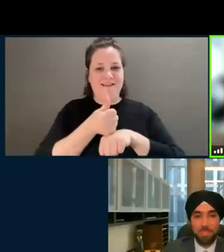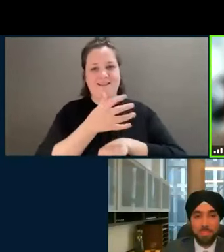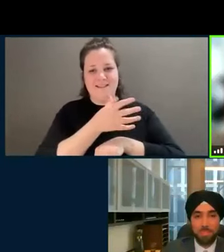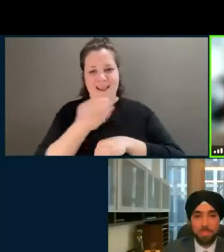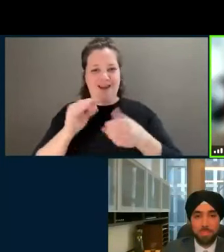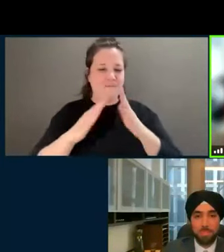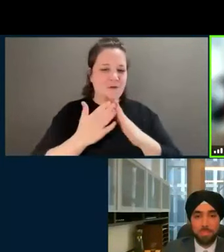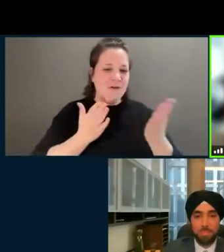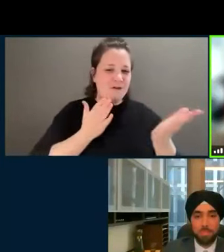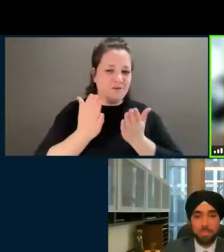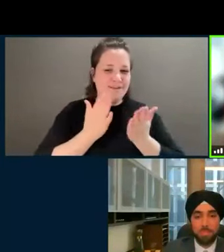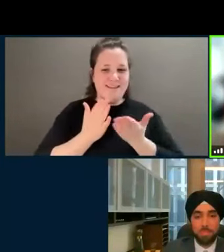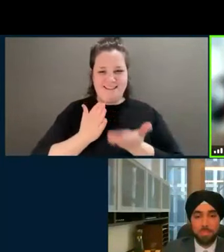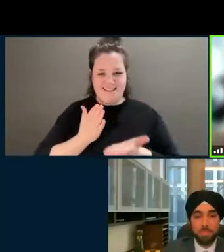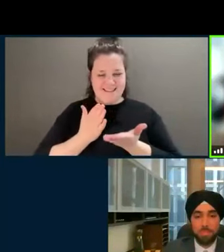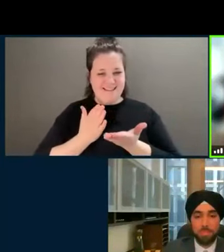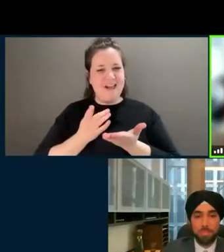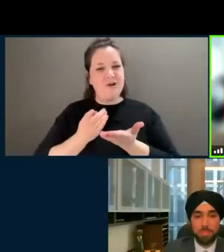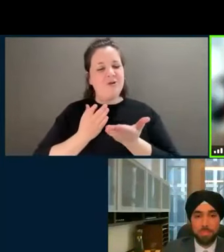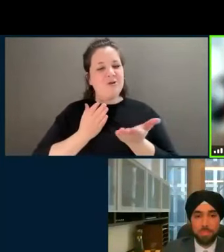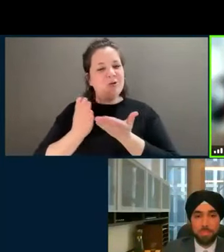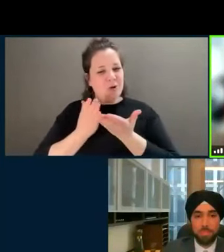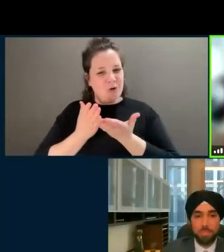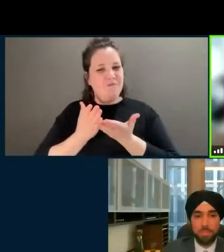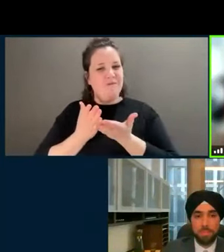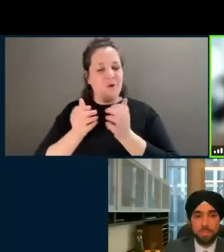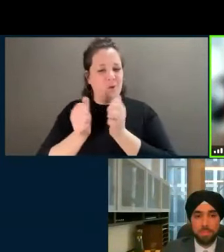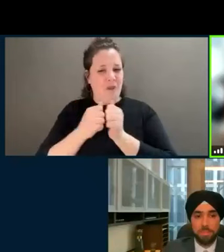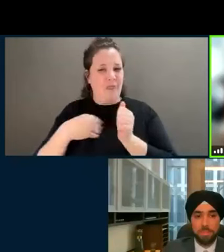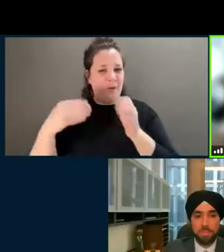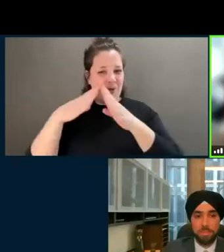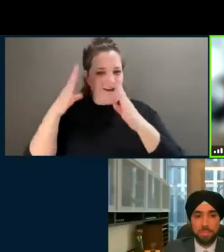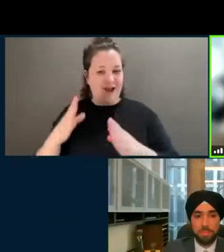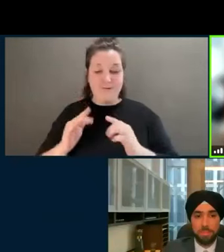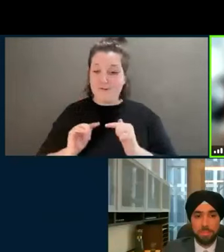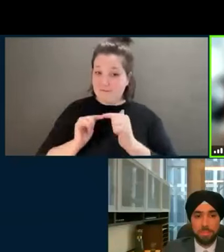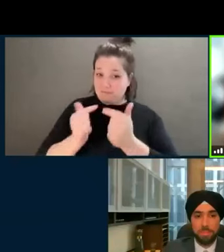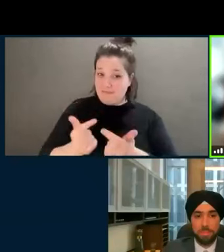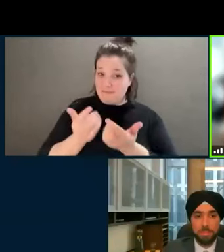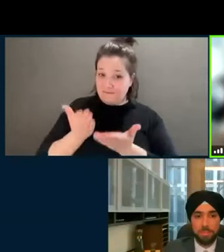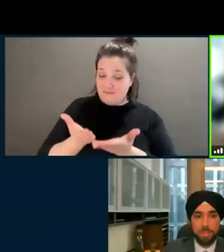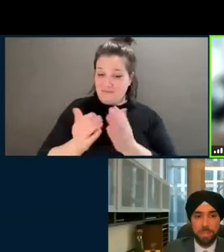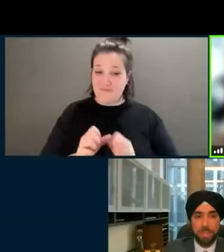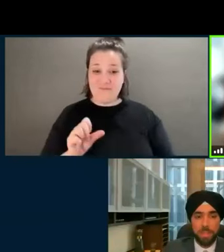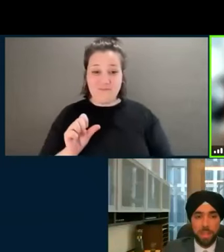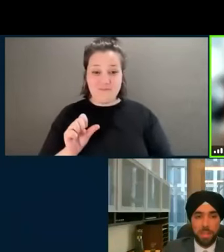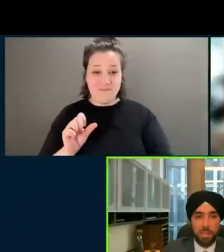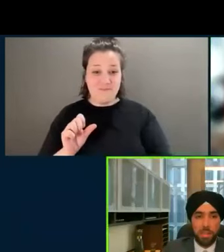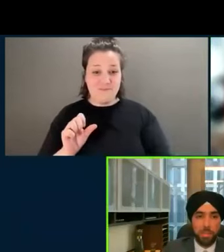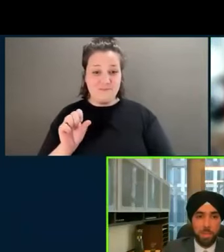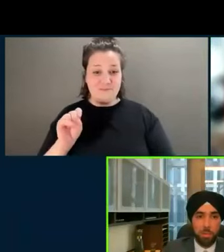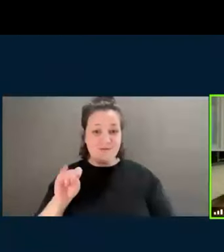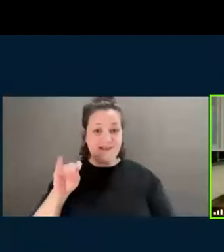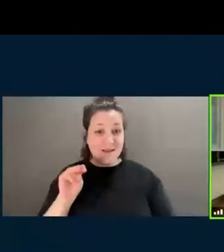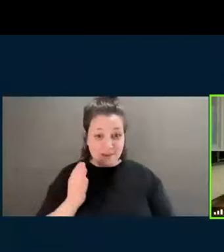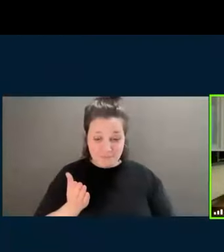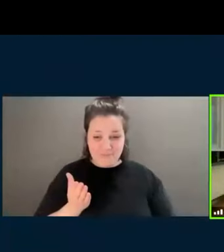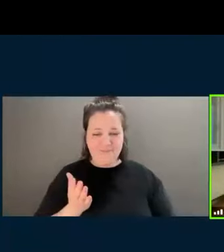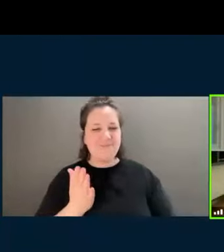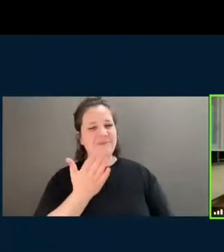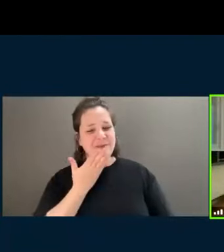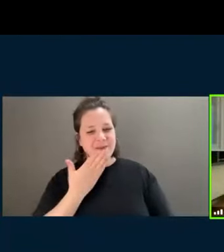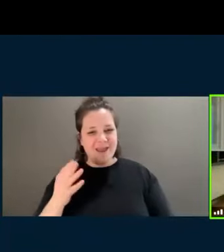serves the White House office. So again, Sim, so grateful to have you, and certainly we'll turn the time over to you. Thank you so much, Sim. Thank you, Nicole, for that